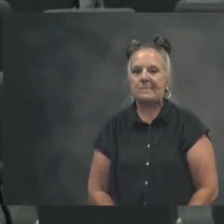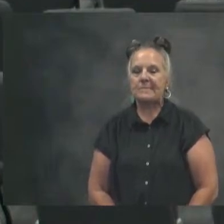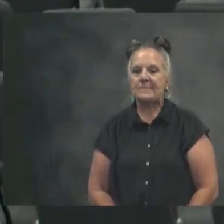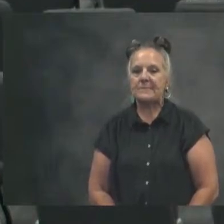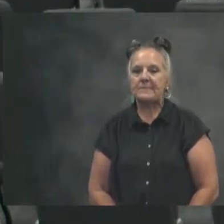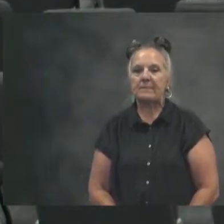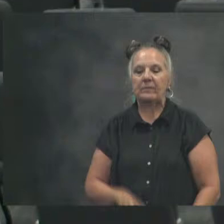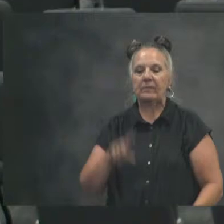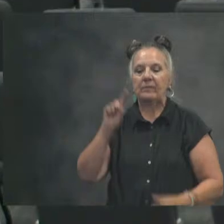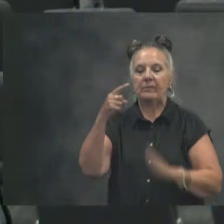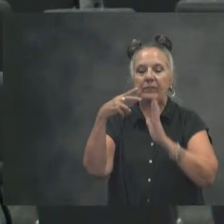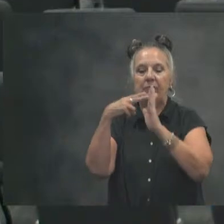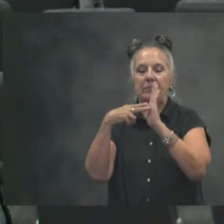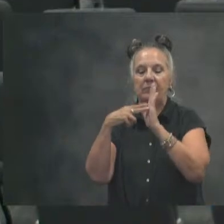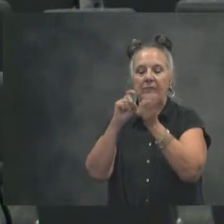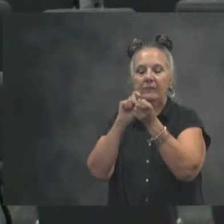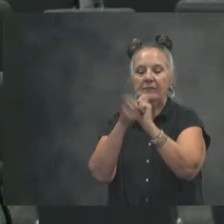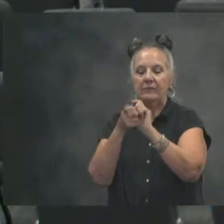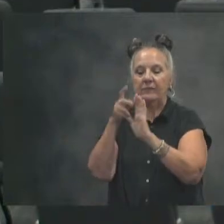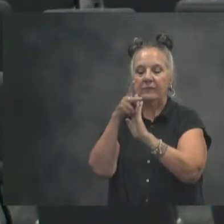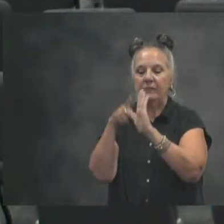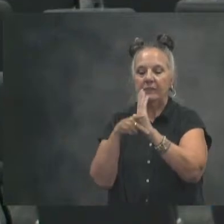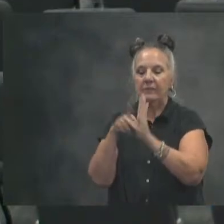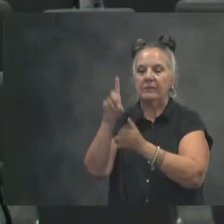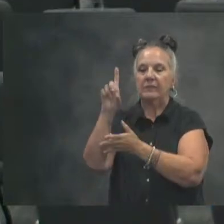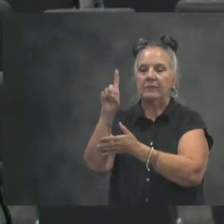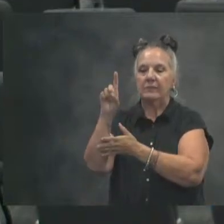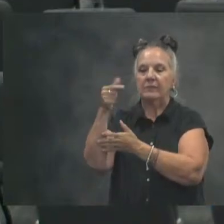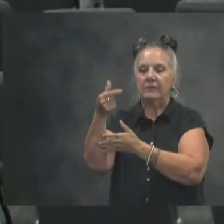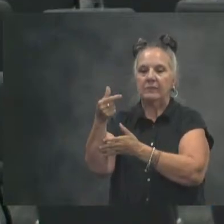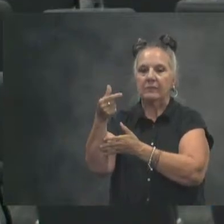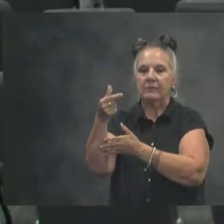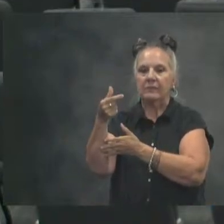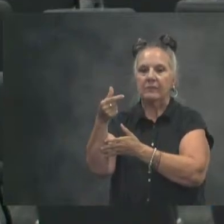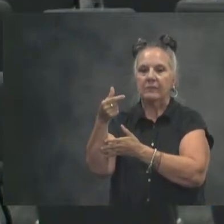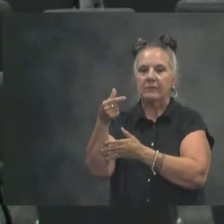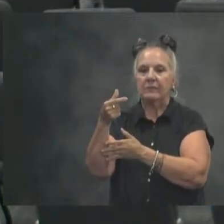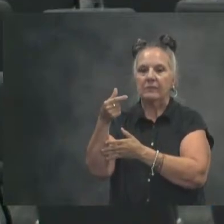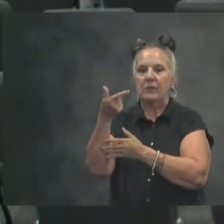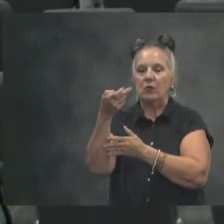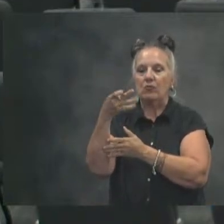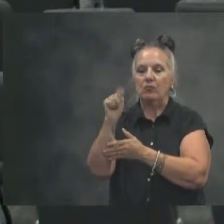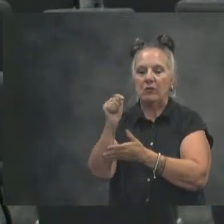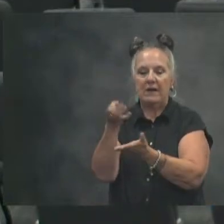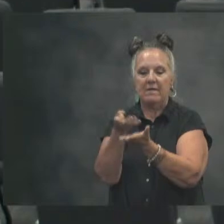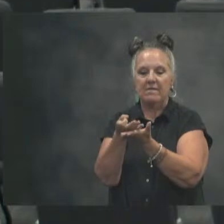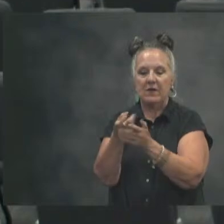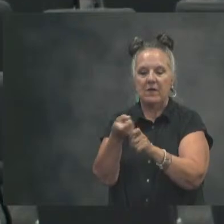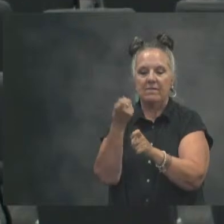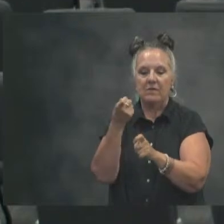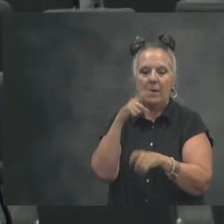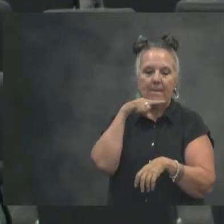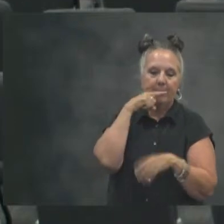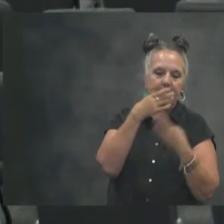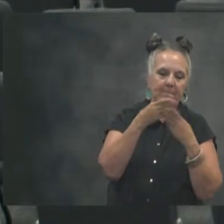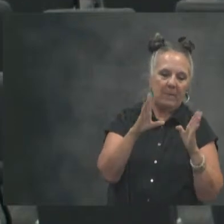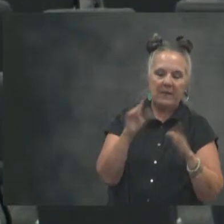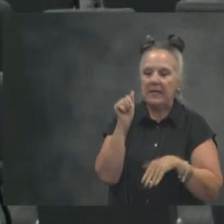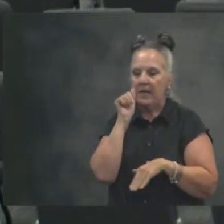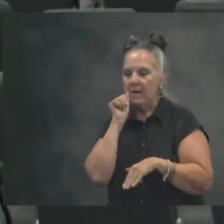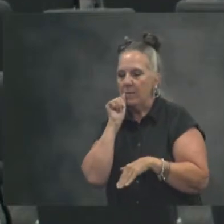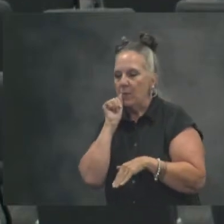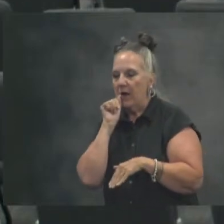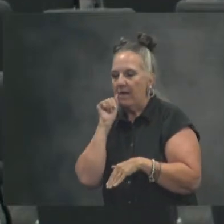the first reading of proposed changes to policy DD, grant funding from public and private